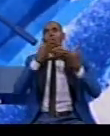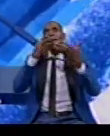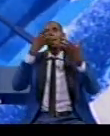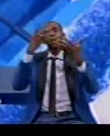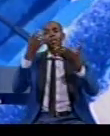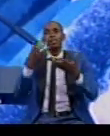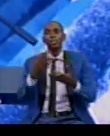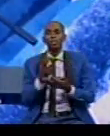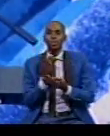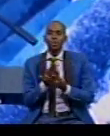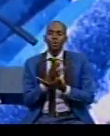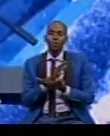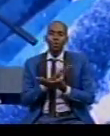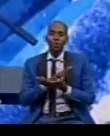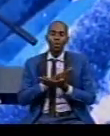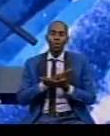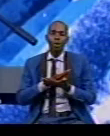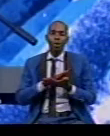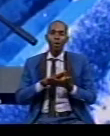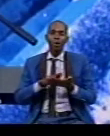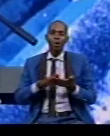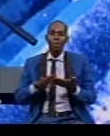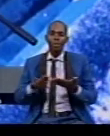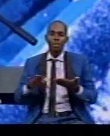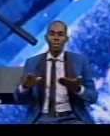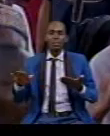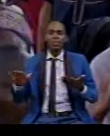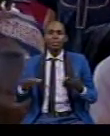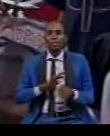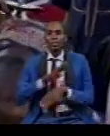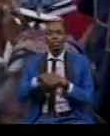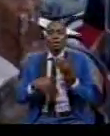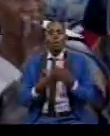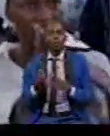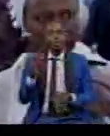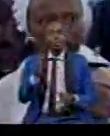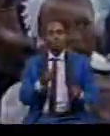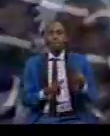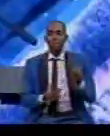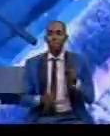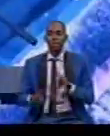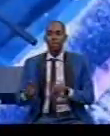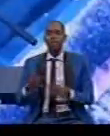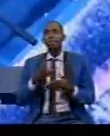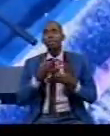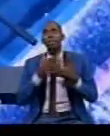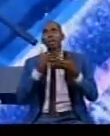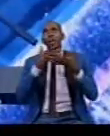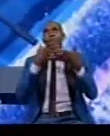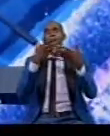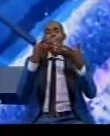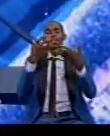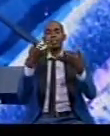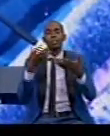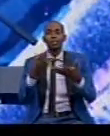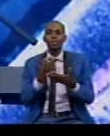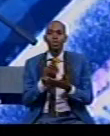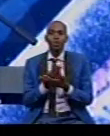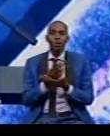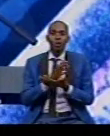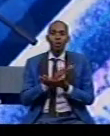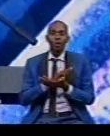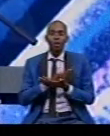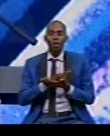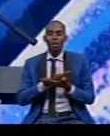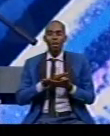Cancer, it's your final moment in that place. Whatever the stage, stage one, stage two,